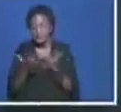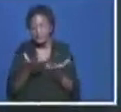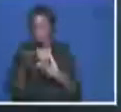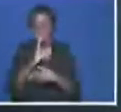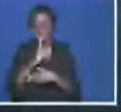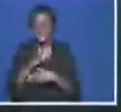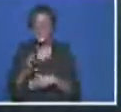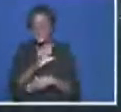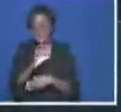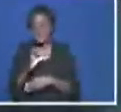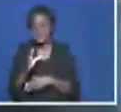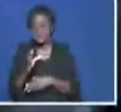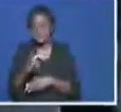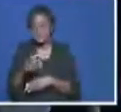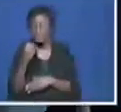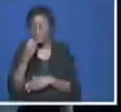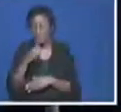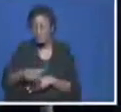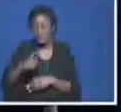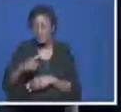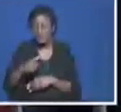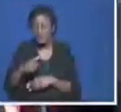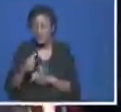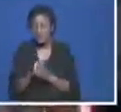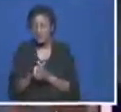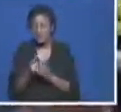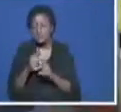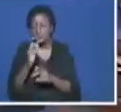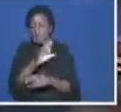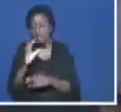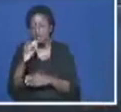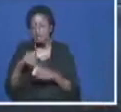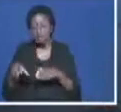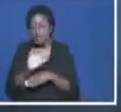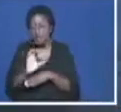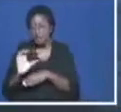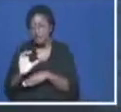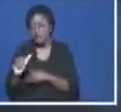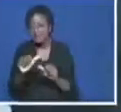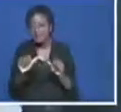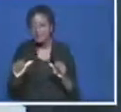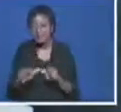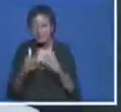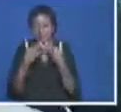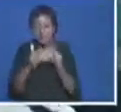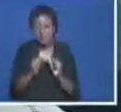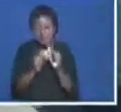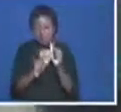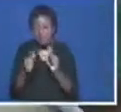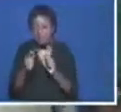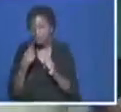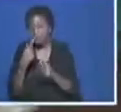residents in the Carmichael Road area. Pastor Stephen Monroe was happy to be a blessing to others and thanked everyone that chipped in